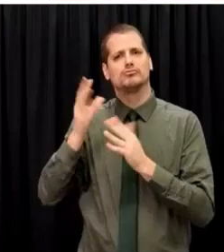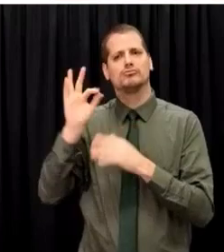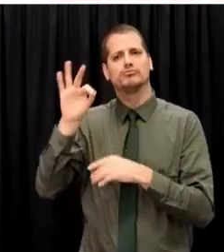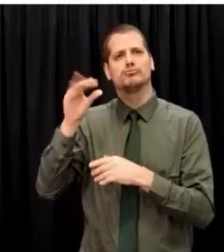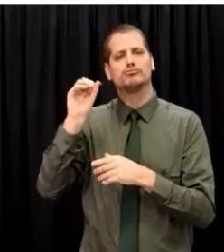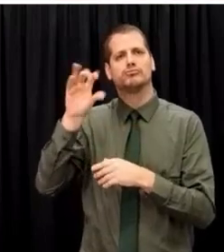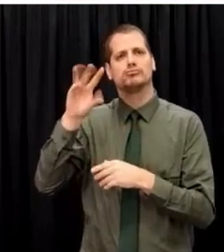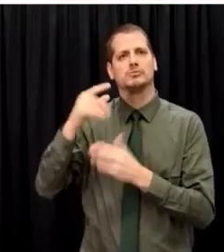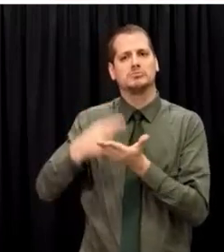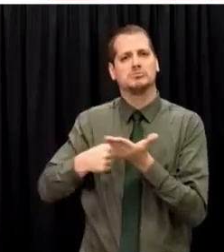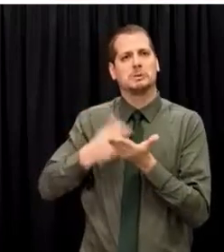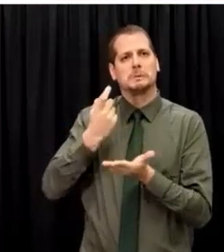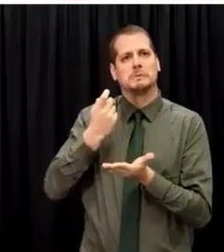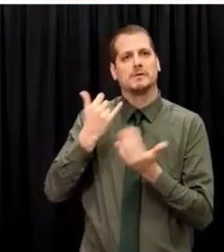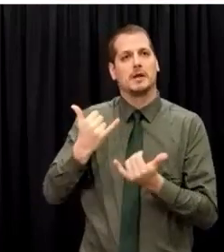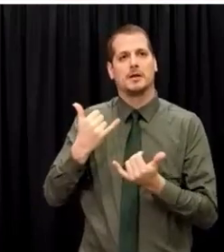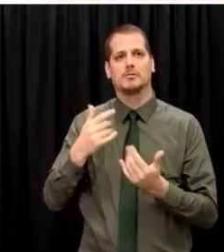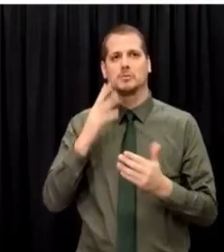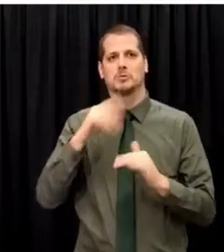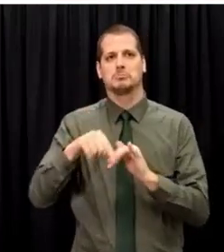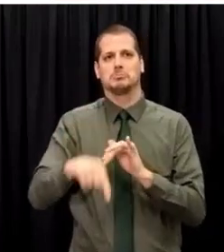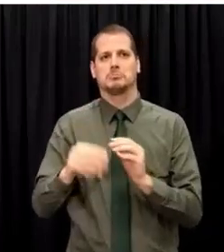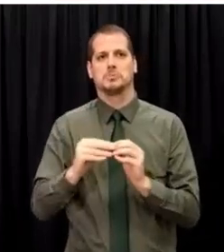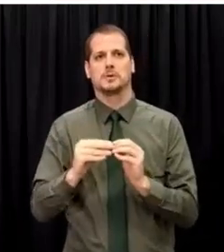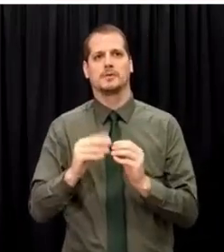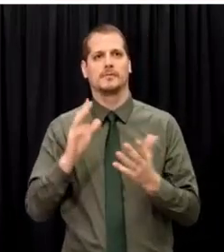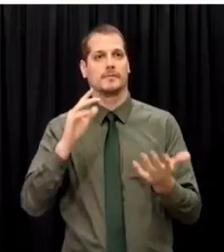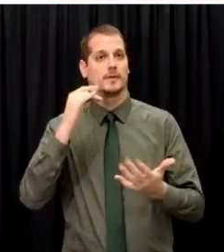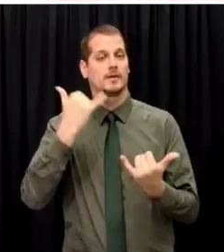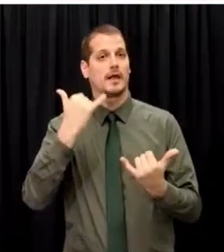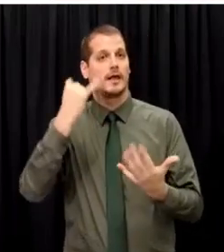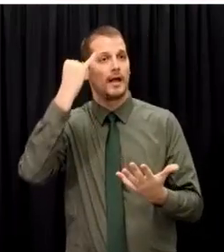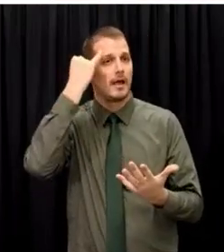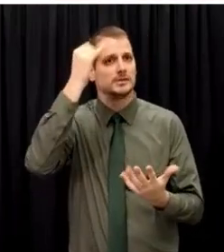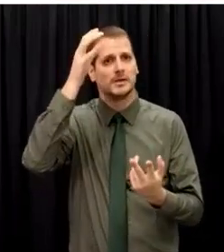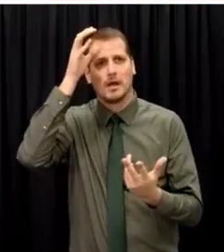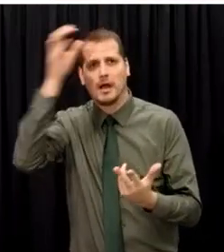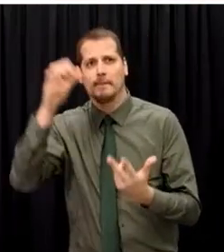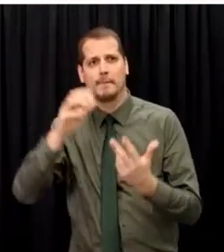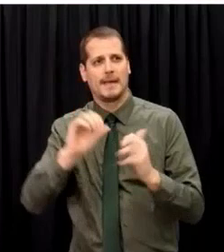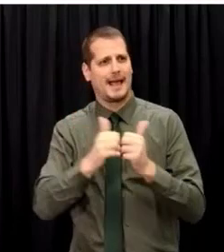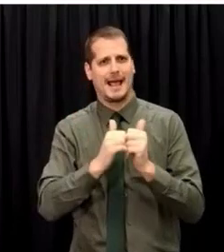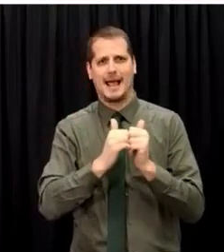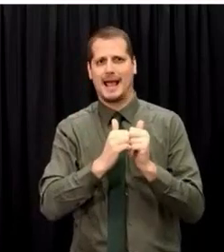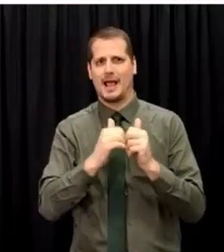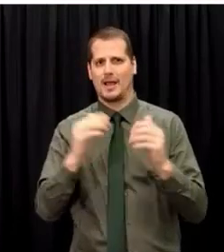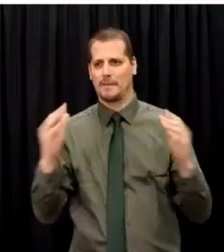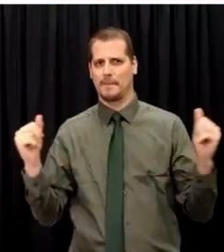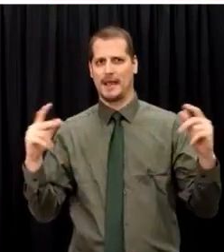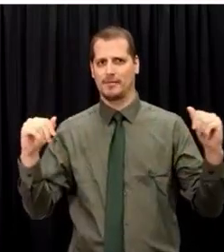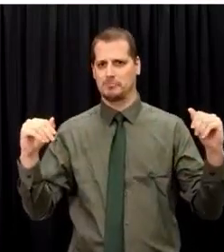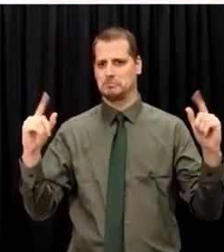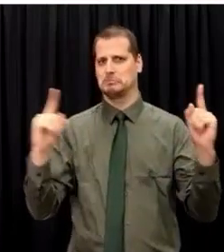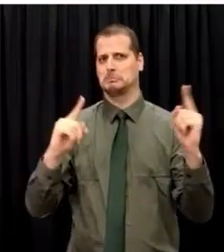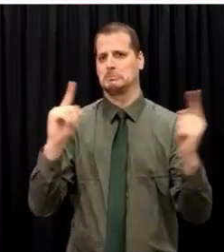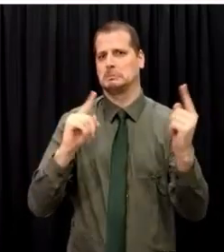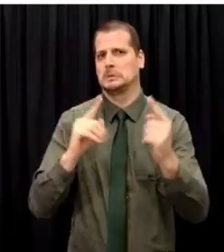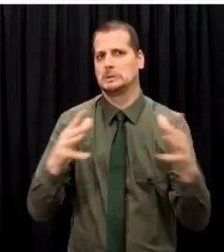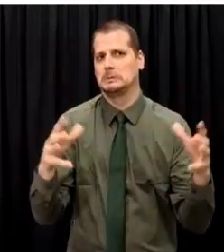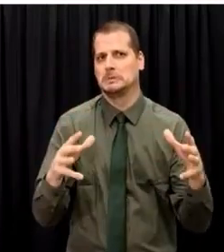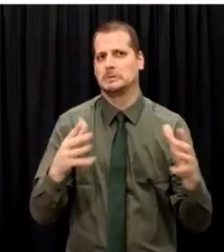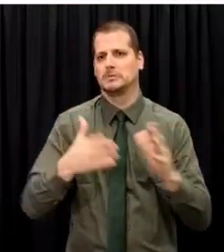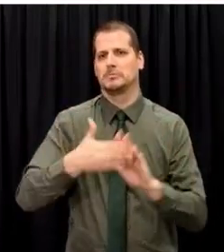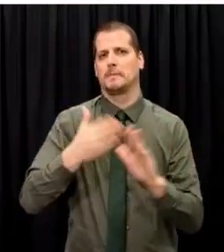starting today, we're going to start to roll out the ideas, the concepts around how we get back to as close as possible to where we once